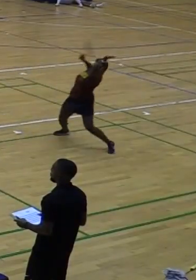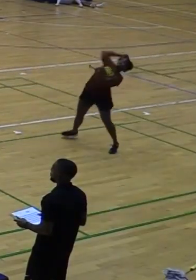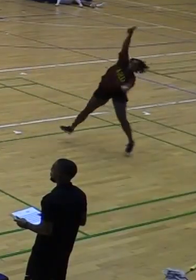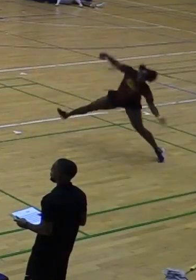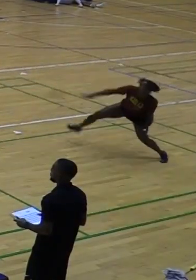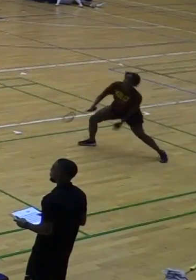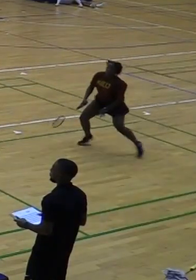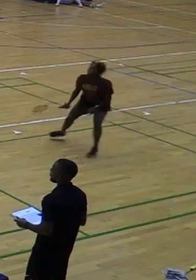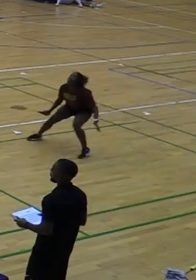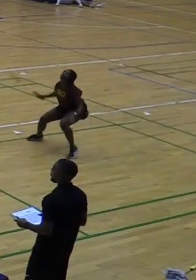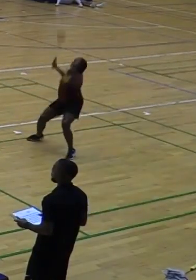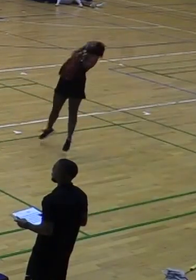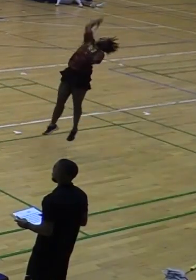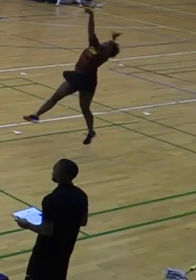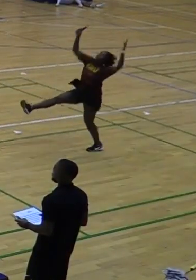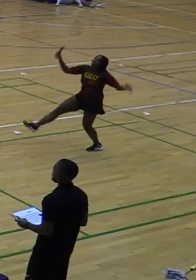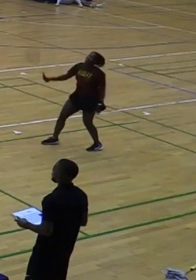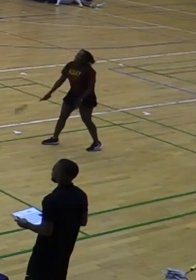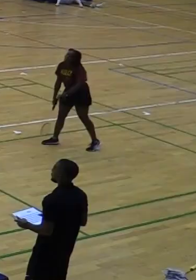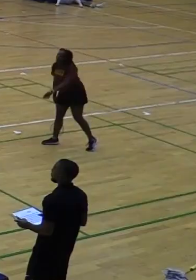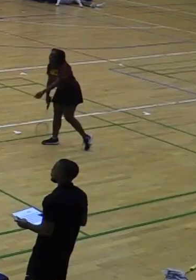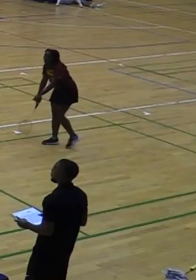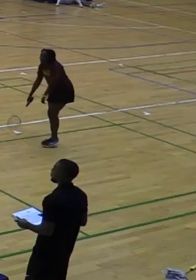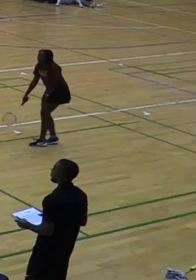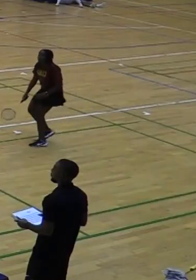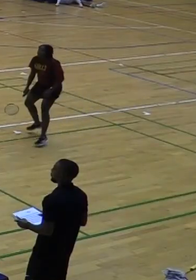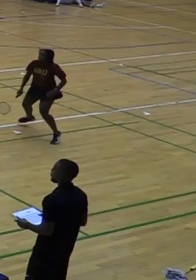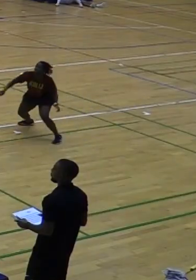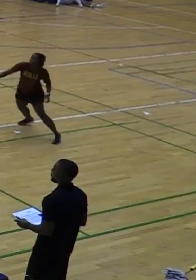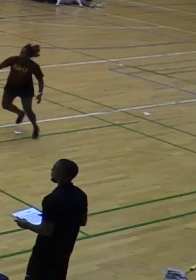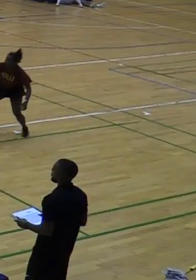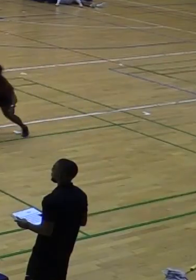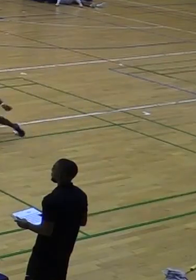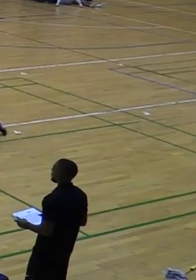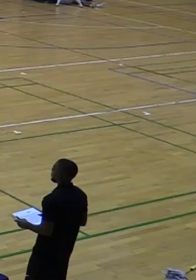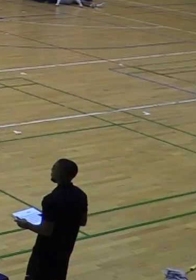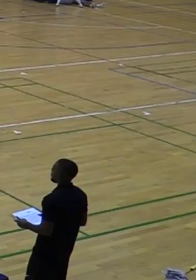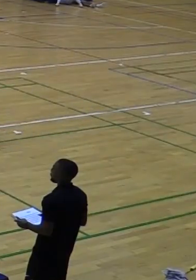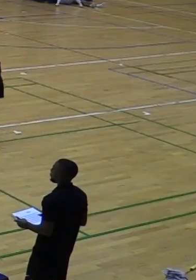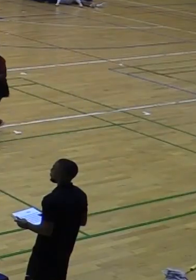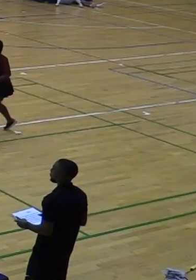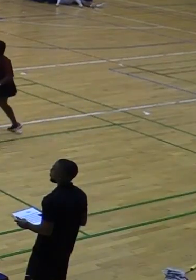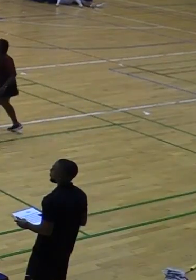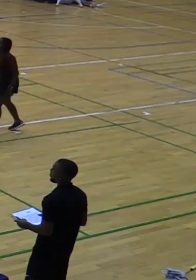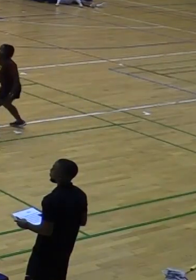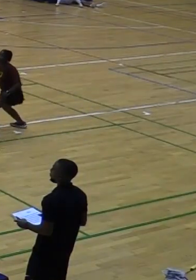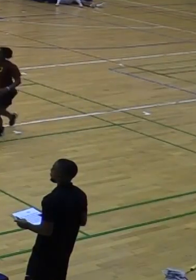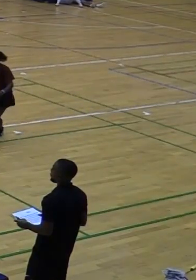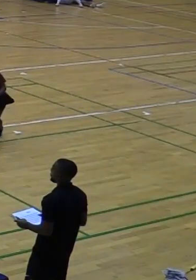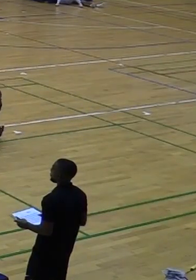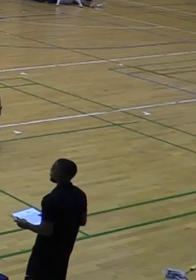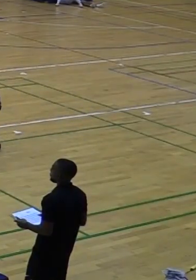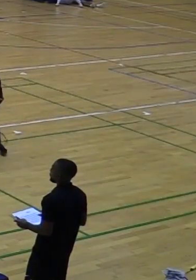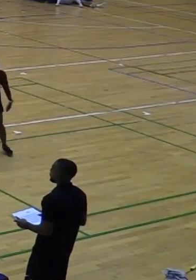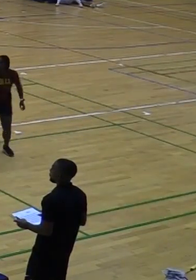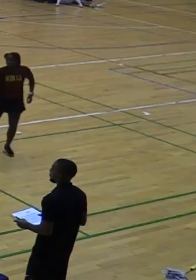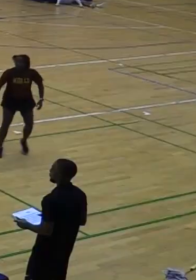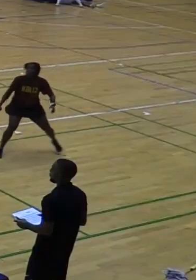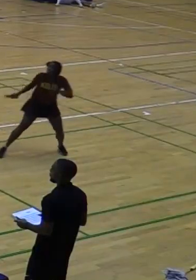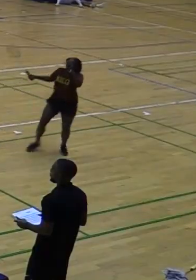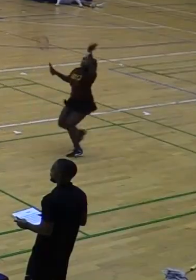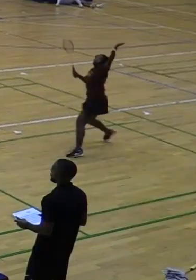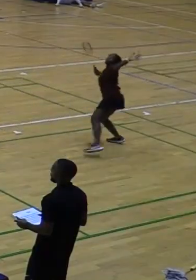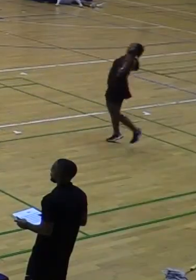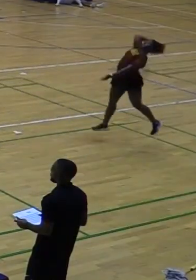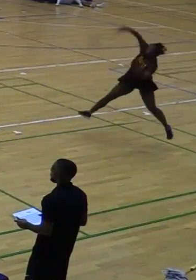19 showdown with Sahara Brathwaite in the white versus Zion Trotman of Harrison College. Halfway through the first game,